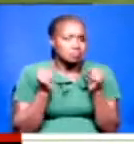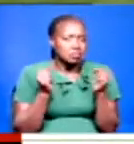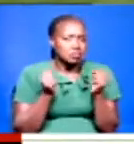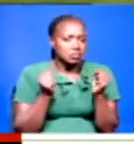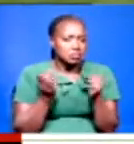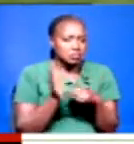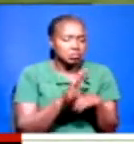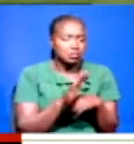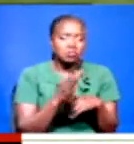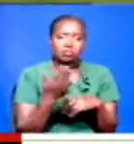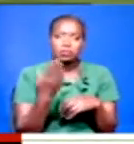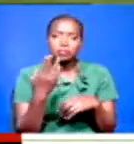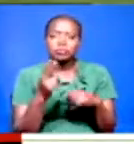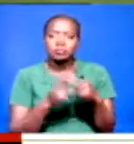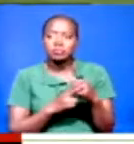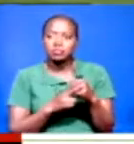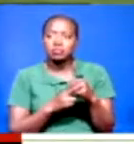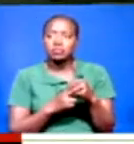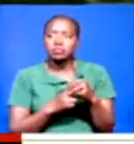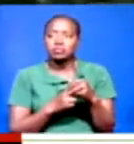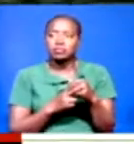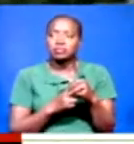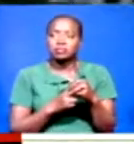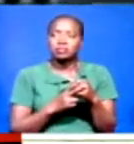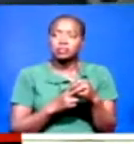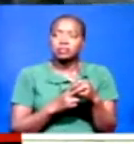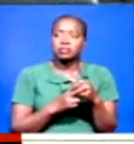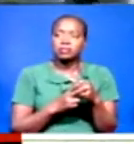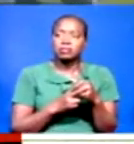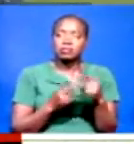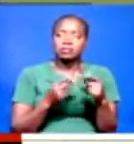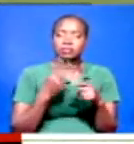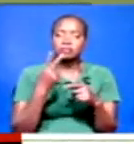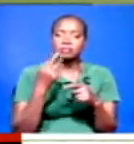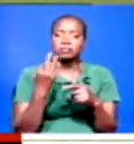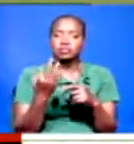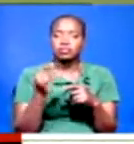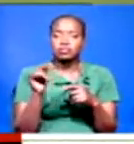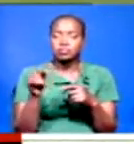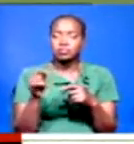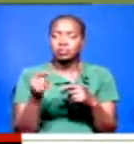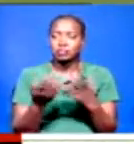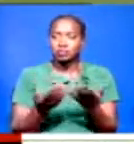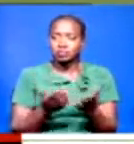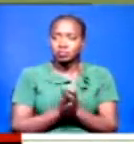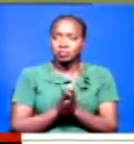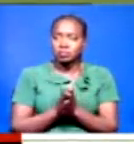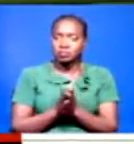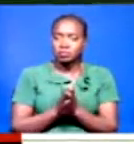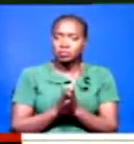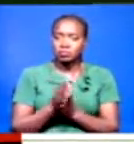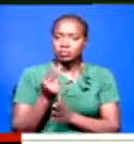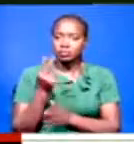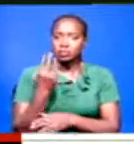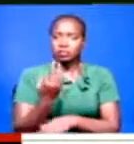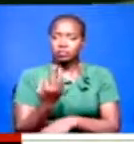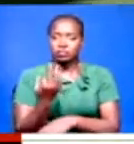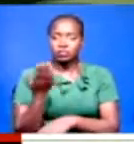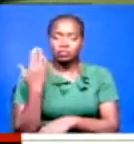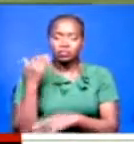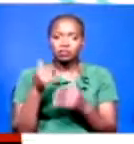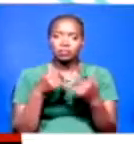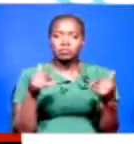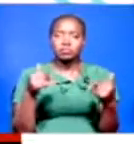the score of 47 stablephone points, courtesy of 23 points in the front line and 24 points in the back line to claim the